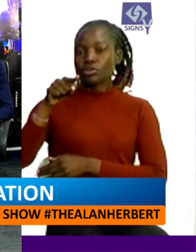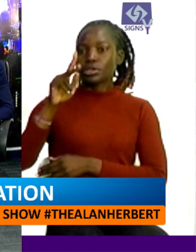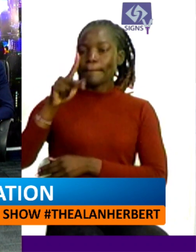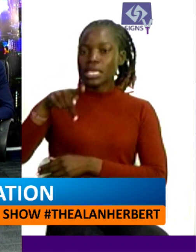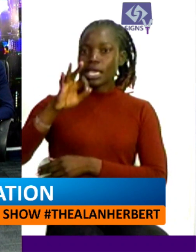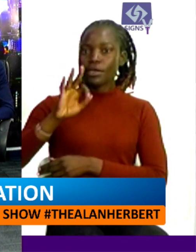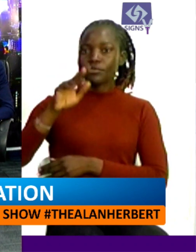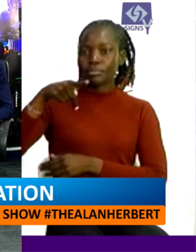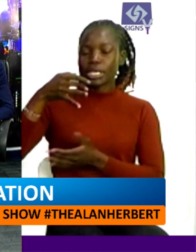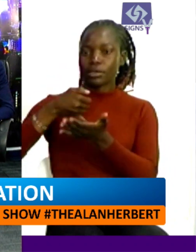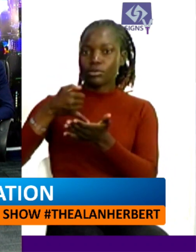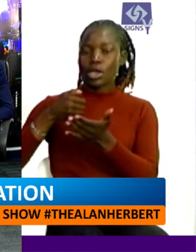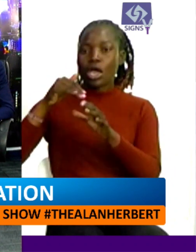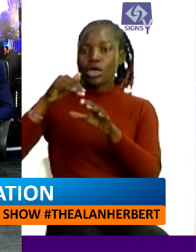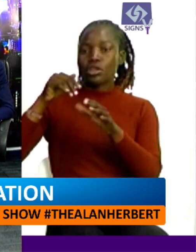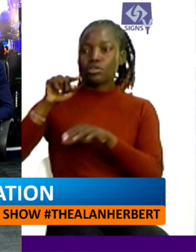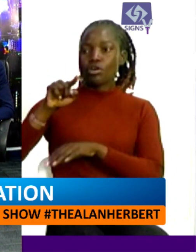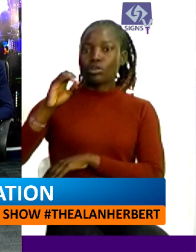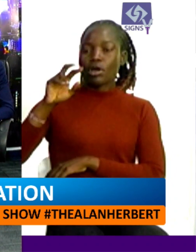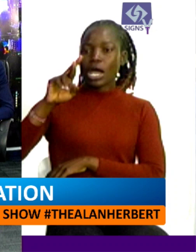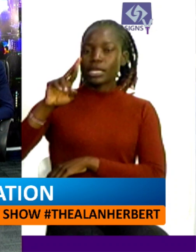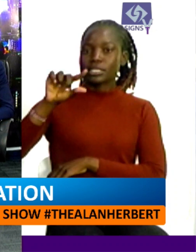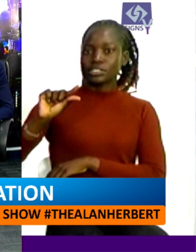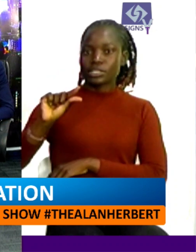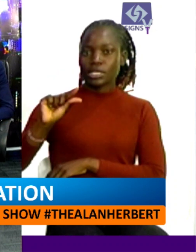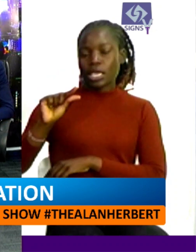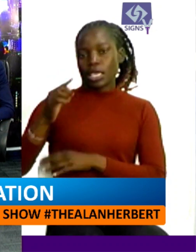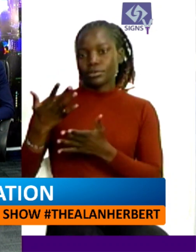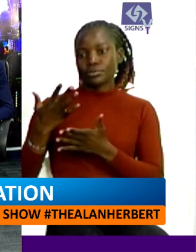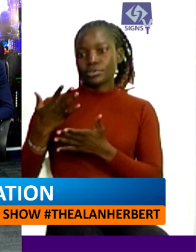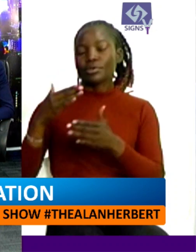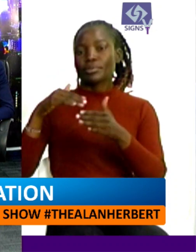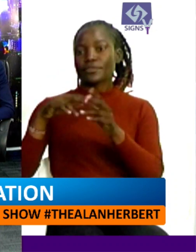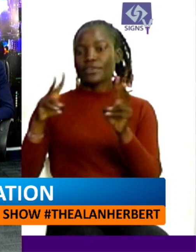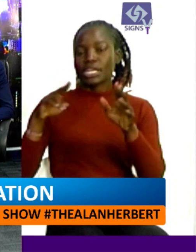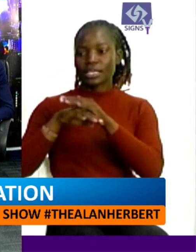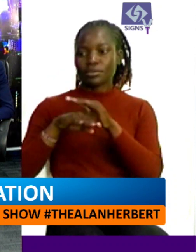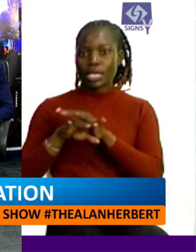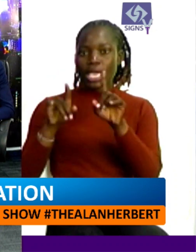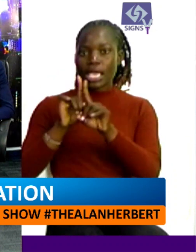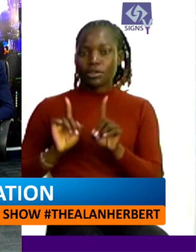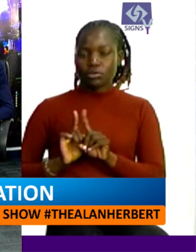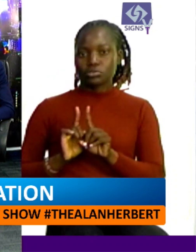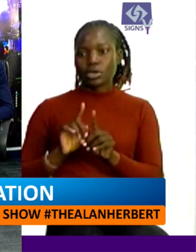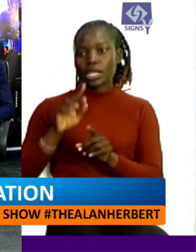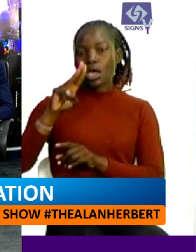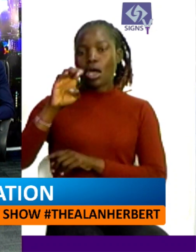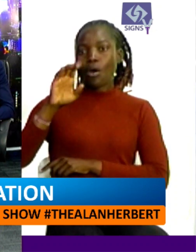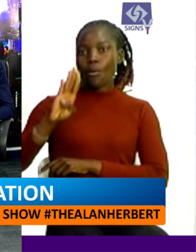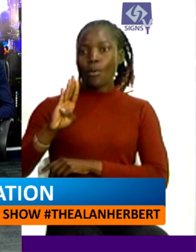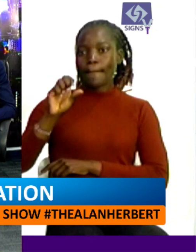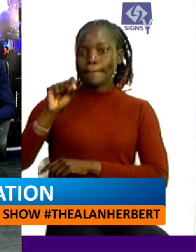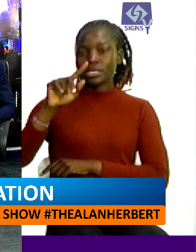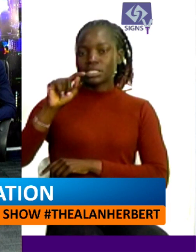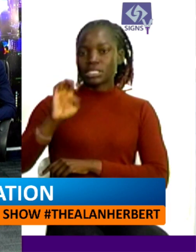www.pfpinclusion.org. And we have our website is very much accessible, and one thing about our website is that we have